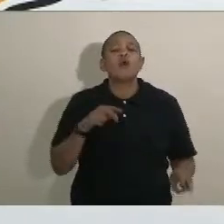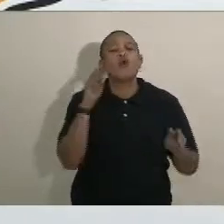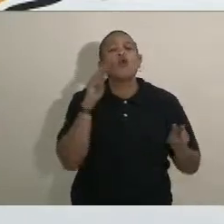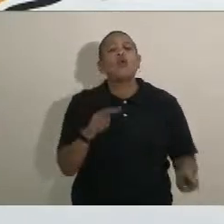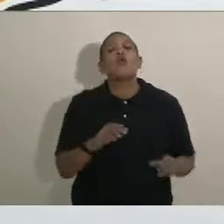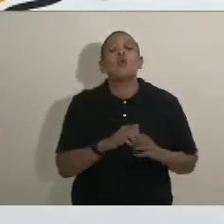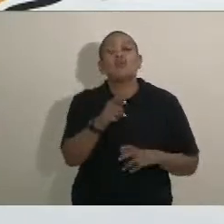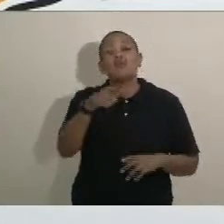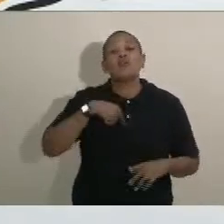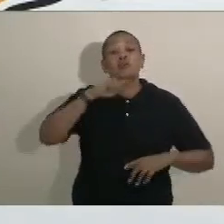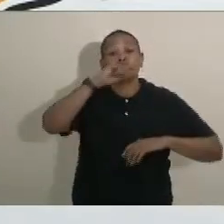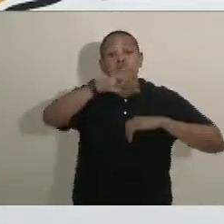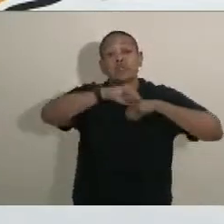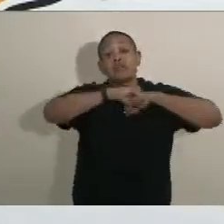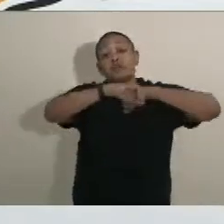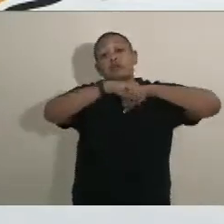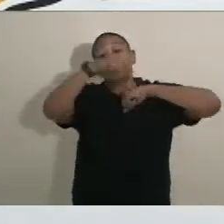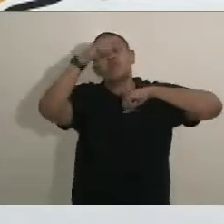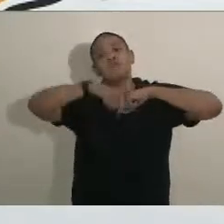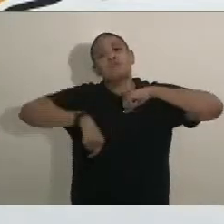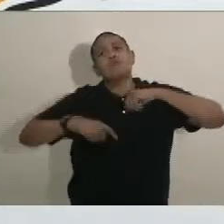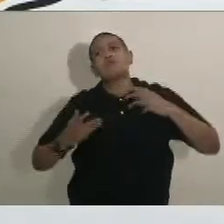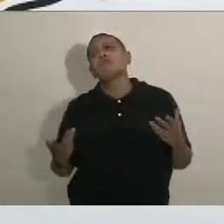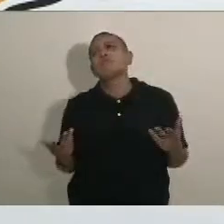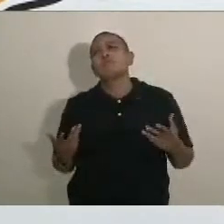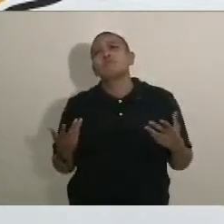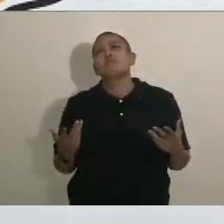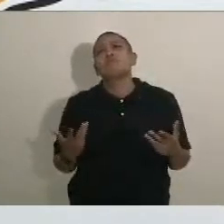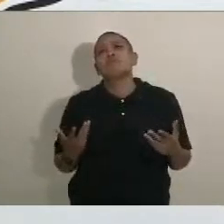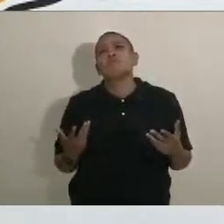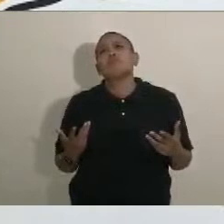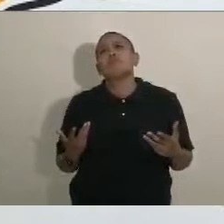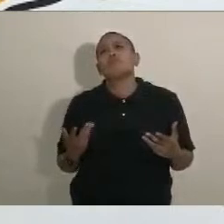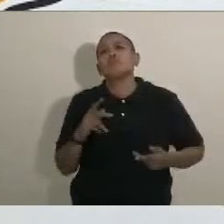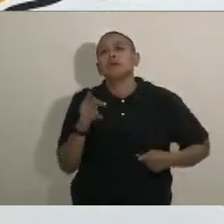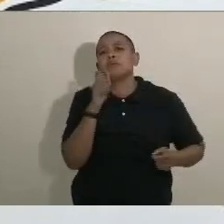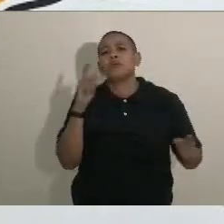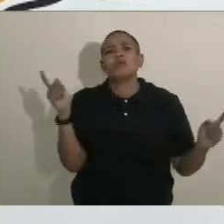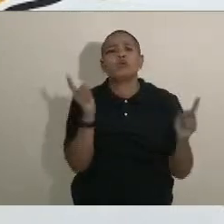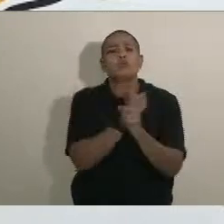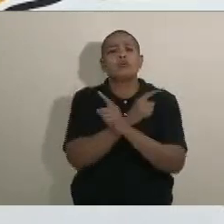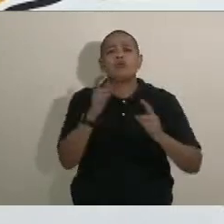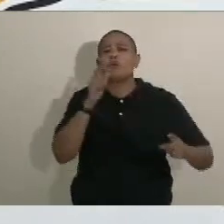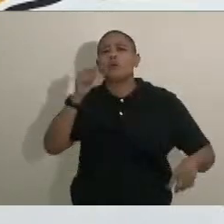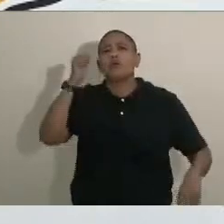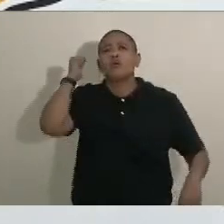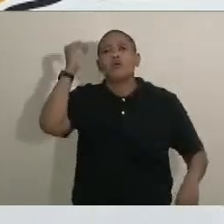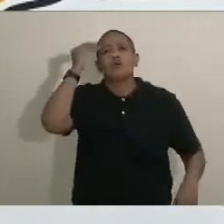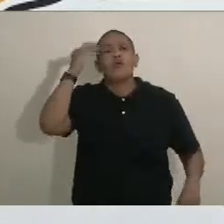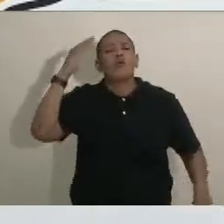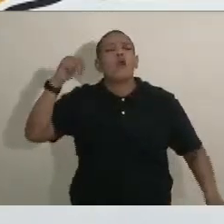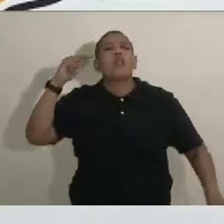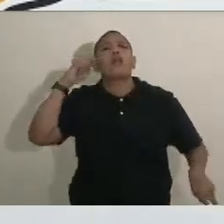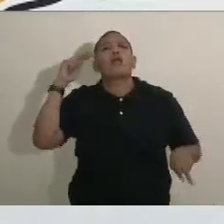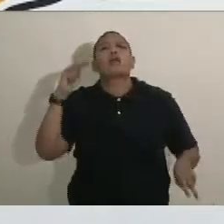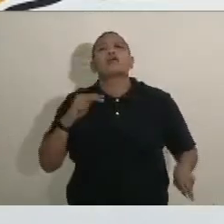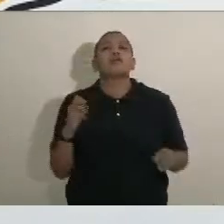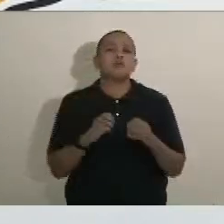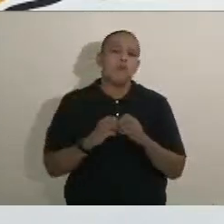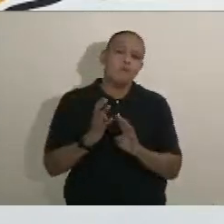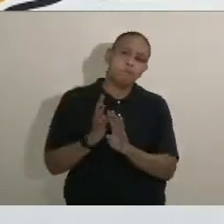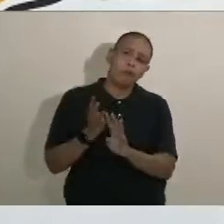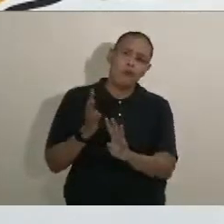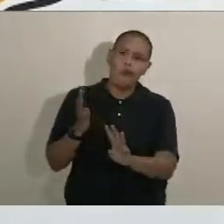how we promote this among passerbys who will not know, because they're not seeing anymore the long